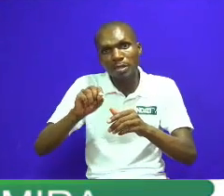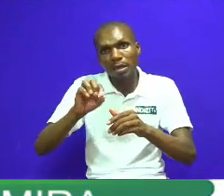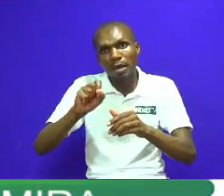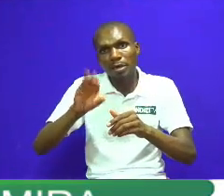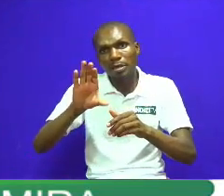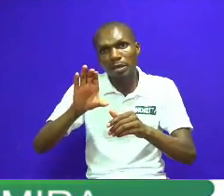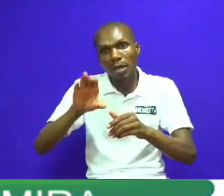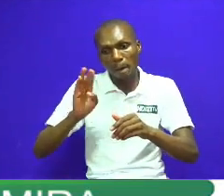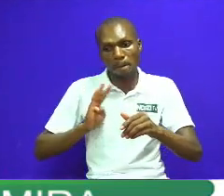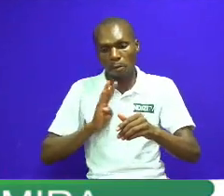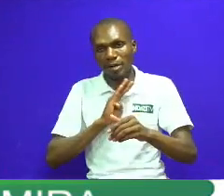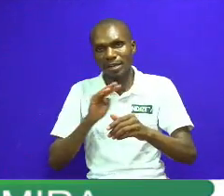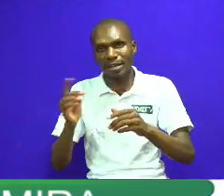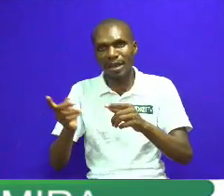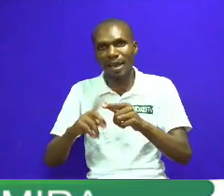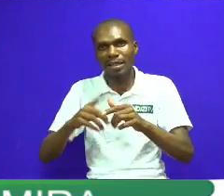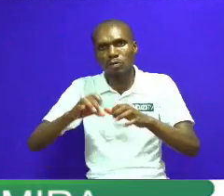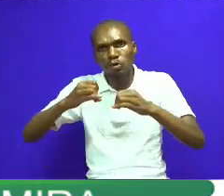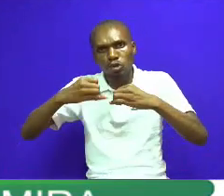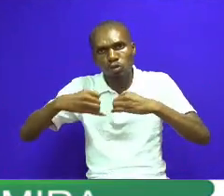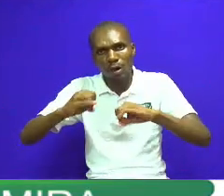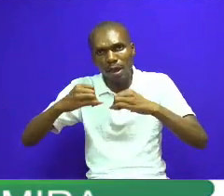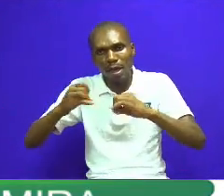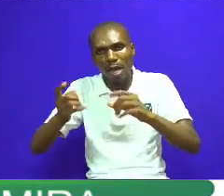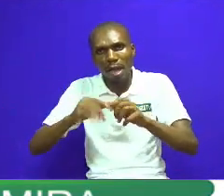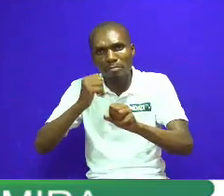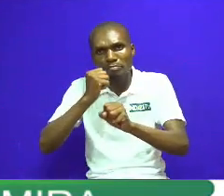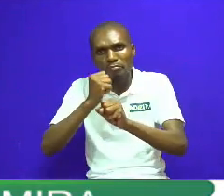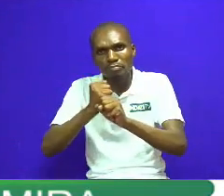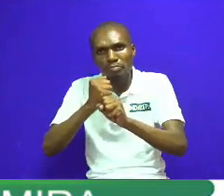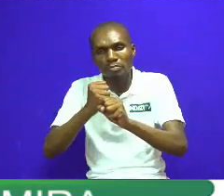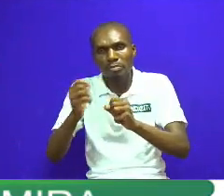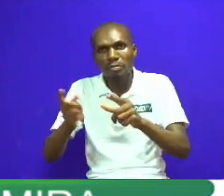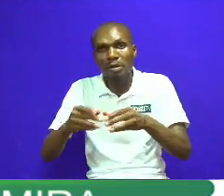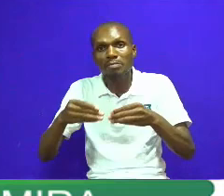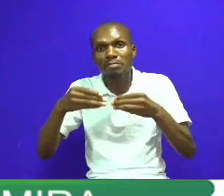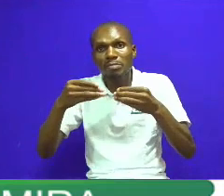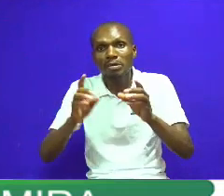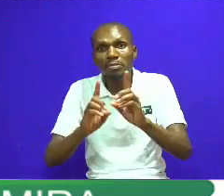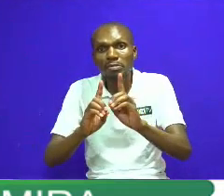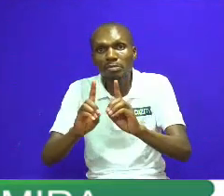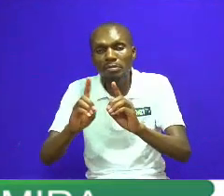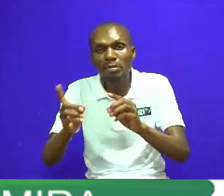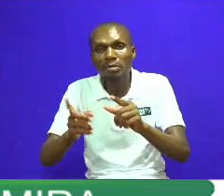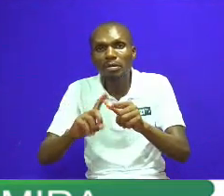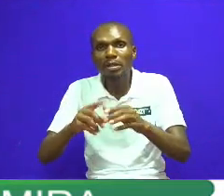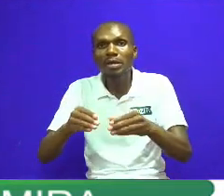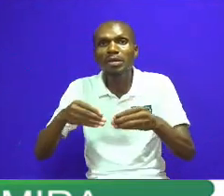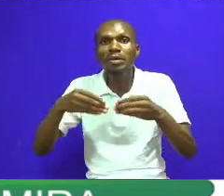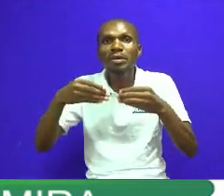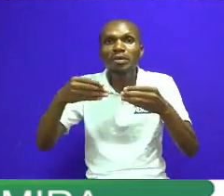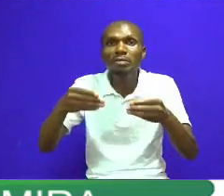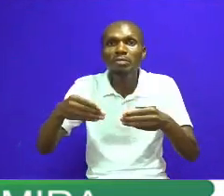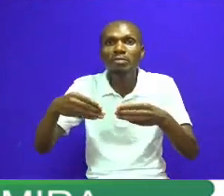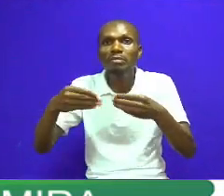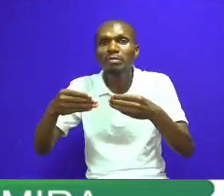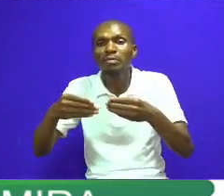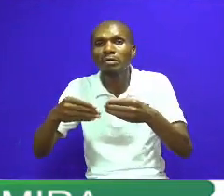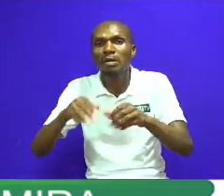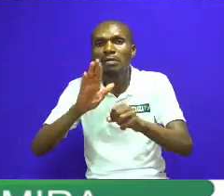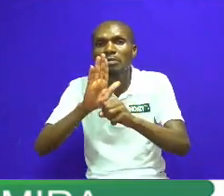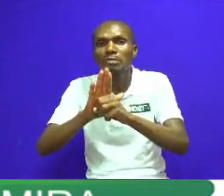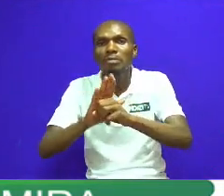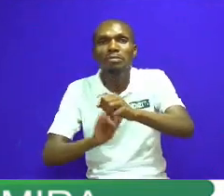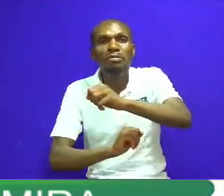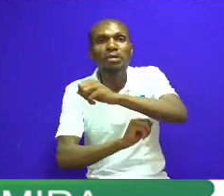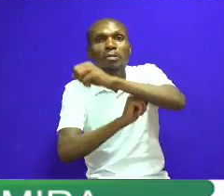Commission. We've tried to do a lot of reforms jointly. We've given them the much support that they